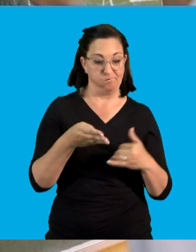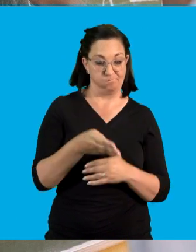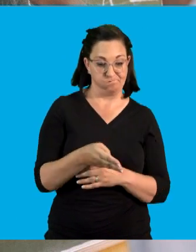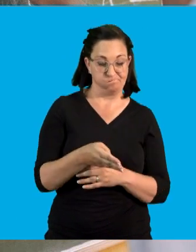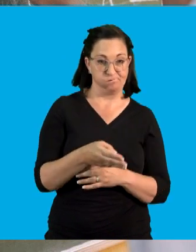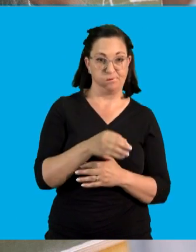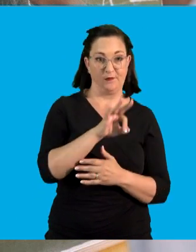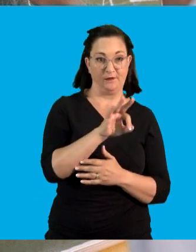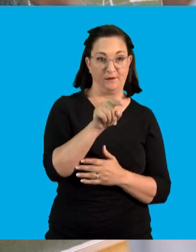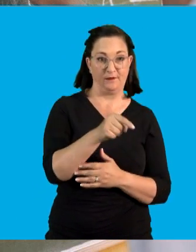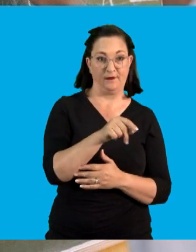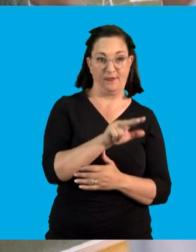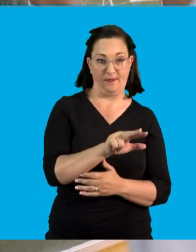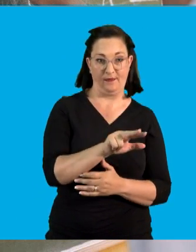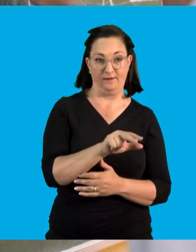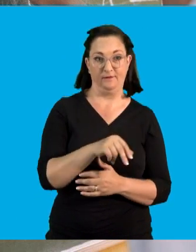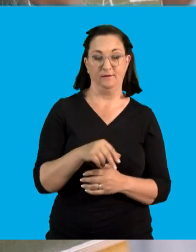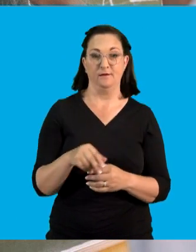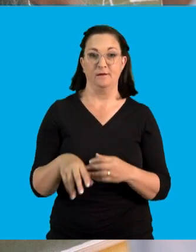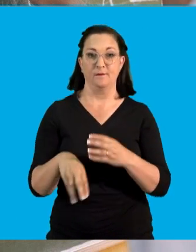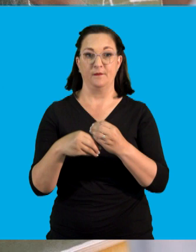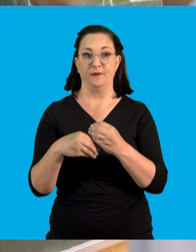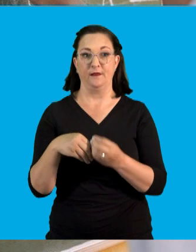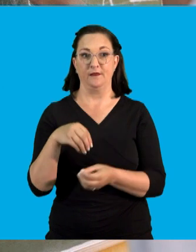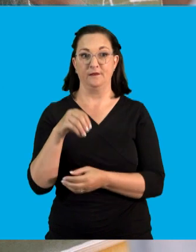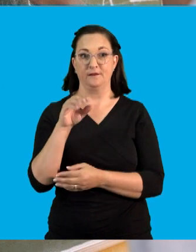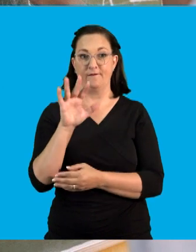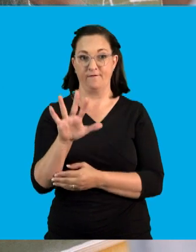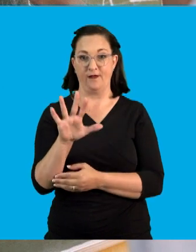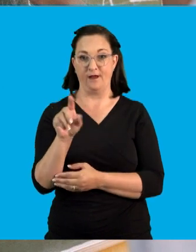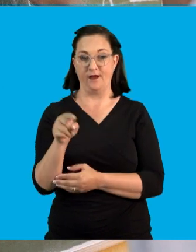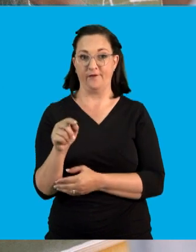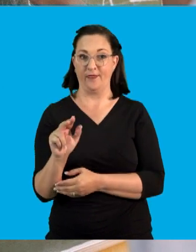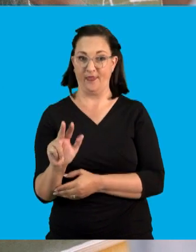pieces, that is 3/8 plus 5/8,